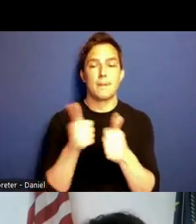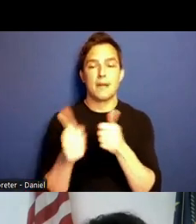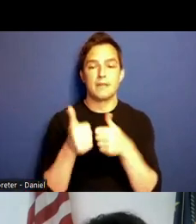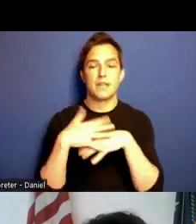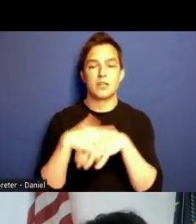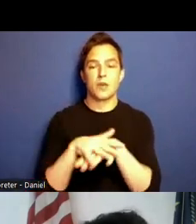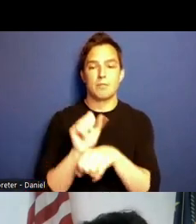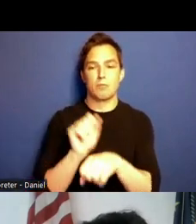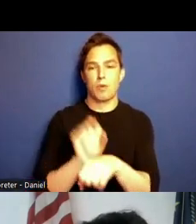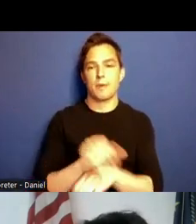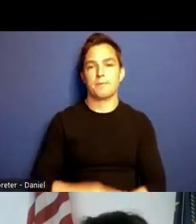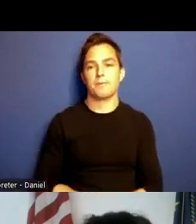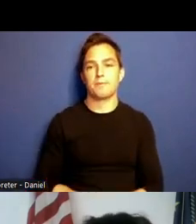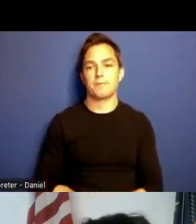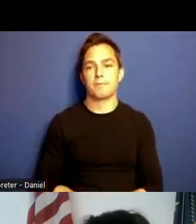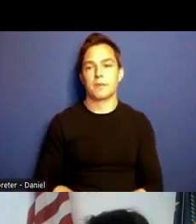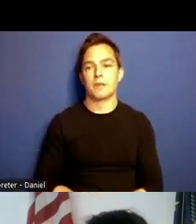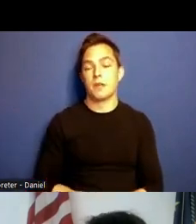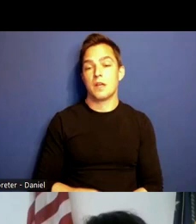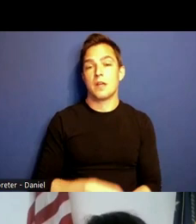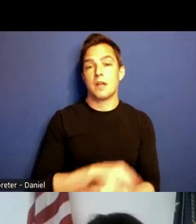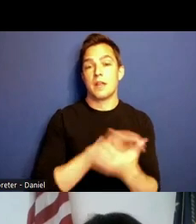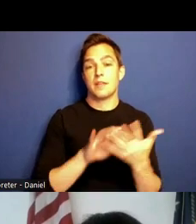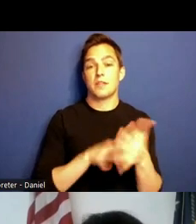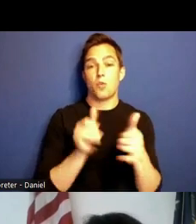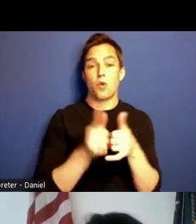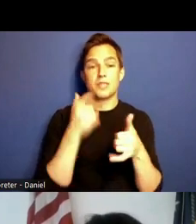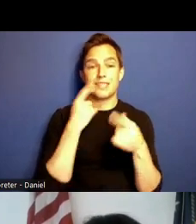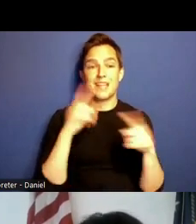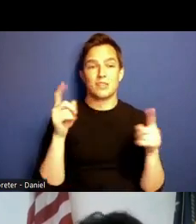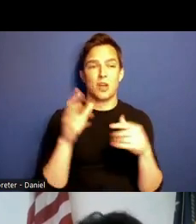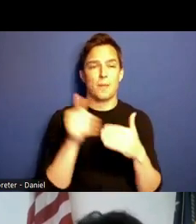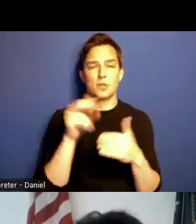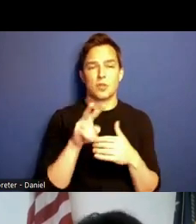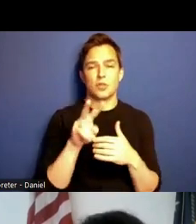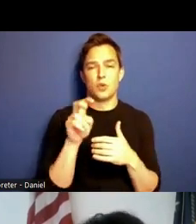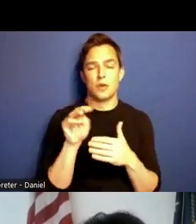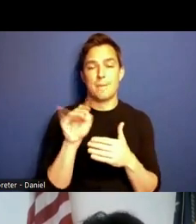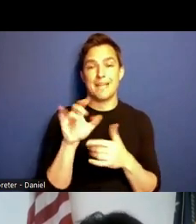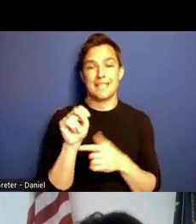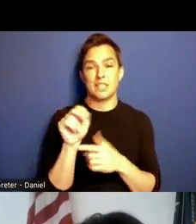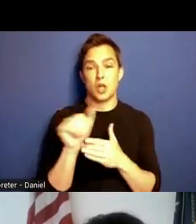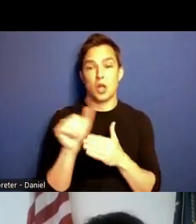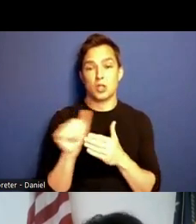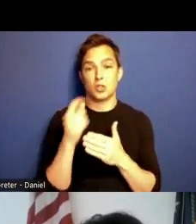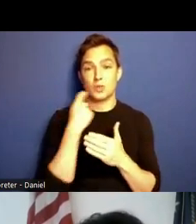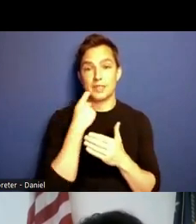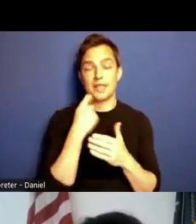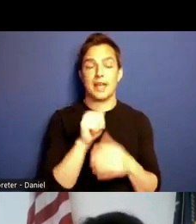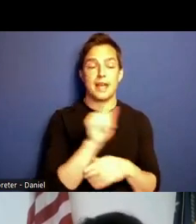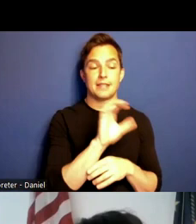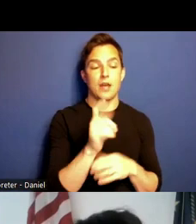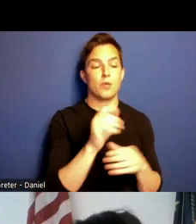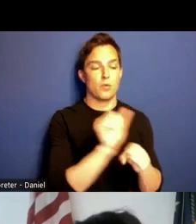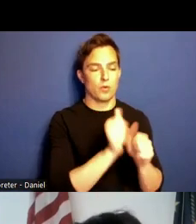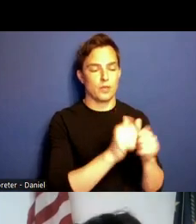employment. And those awards were just announced, almost $200 million. So what we did at ACL is we worked with Department